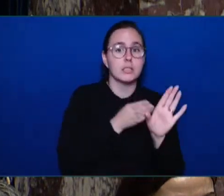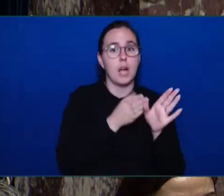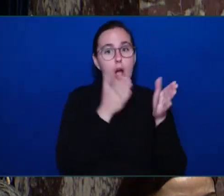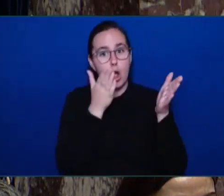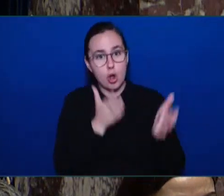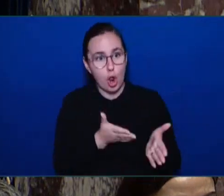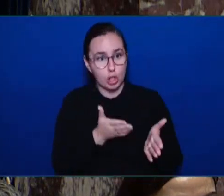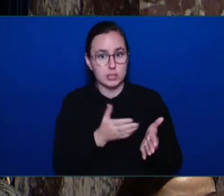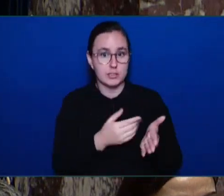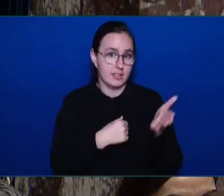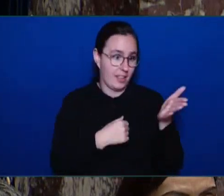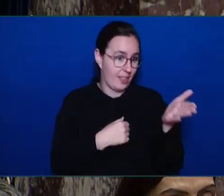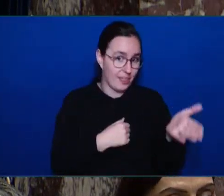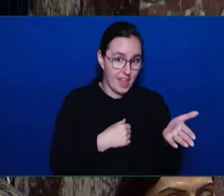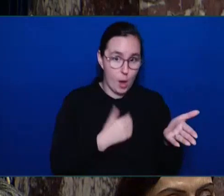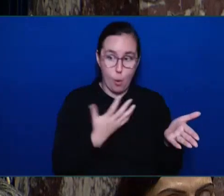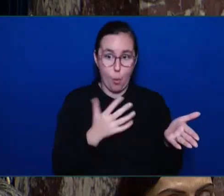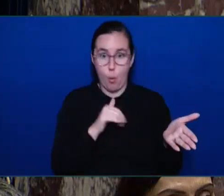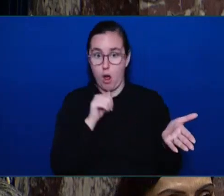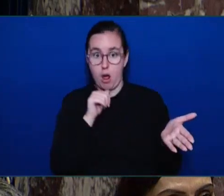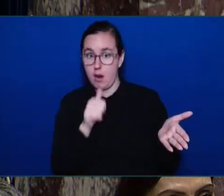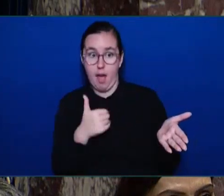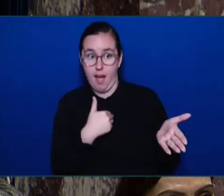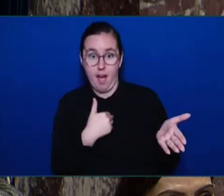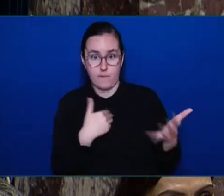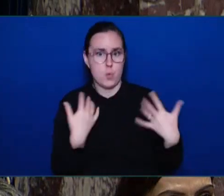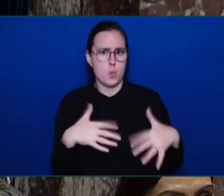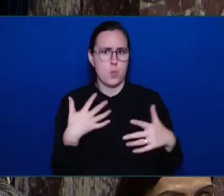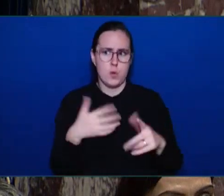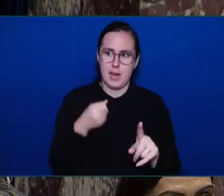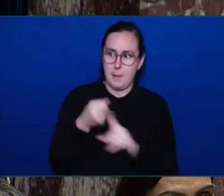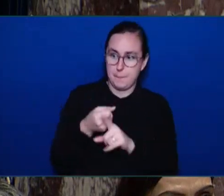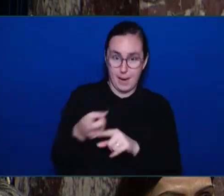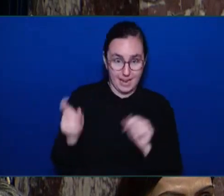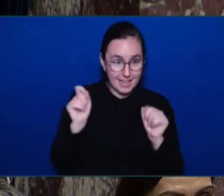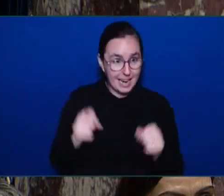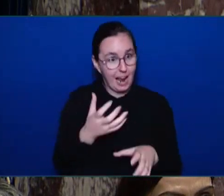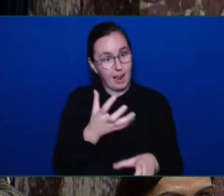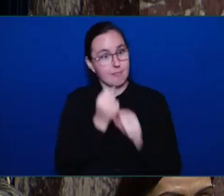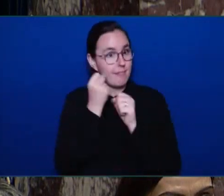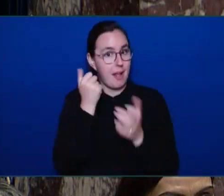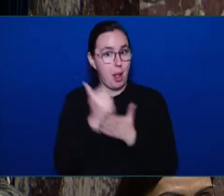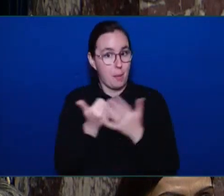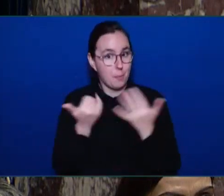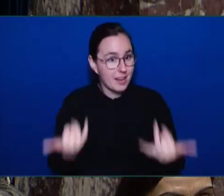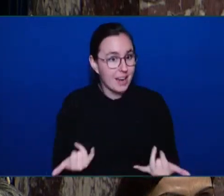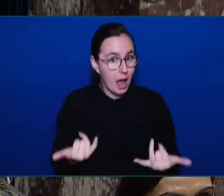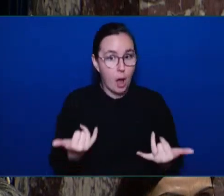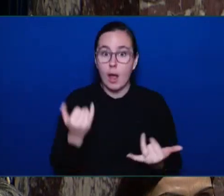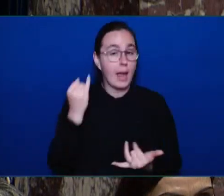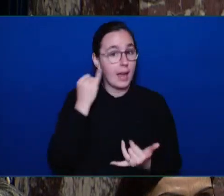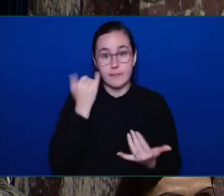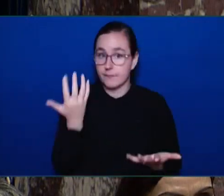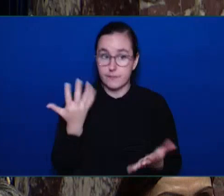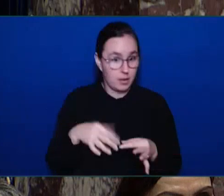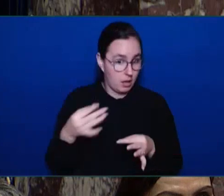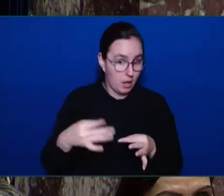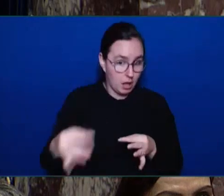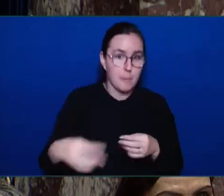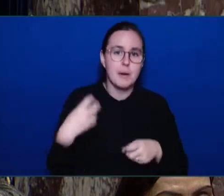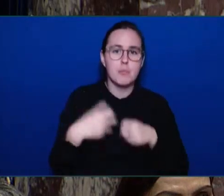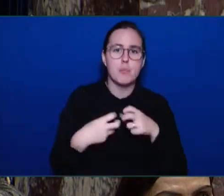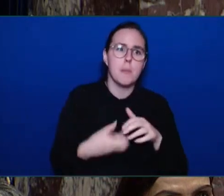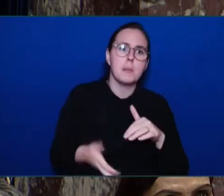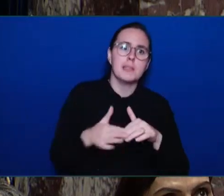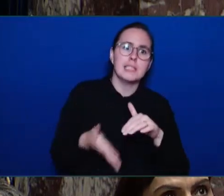that they need immediately, or whether or not the problem continues to grow. Unfortunately, and we know healthy kids and